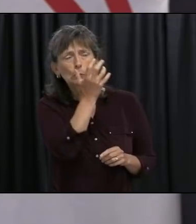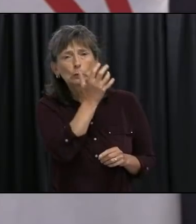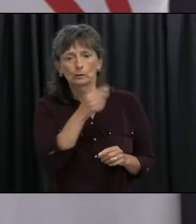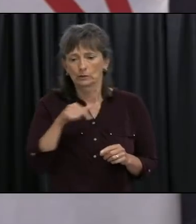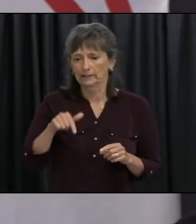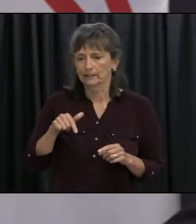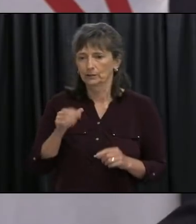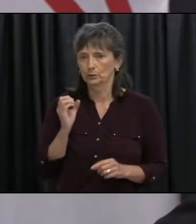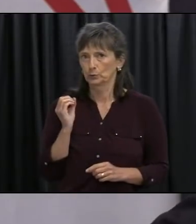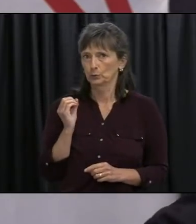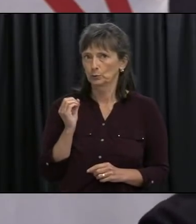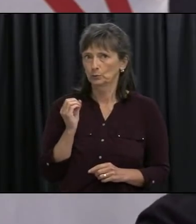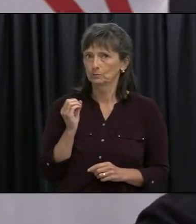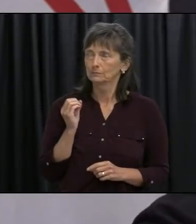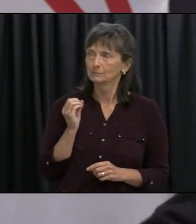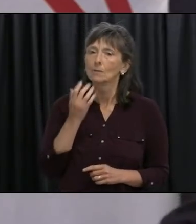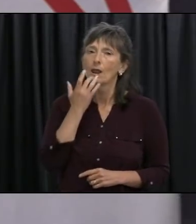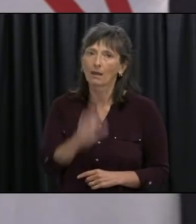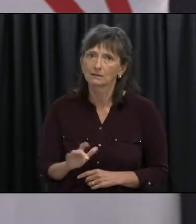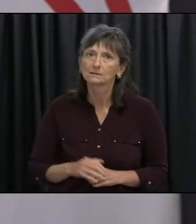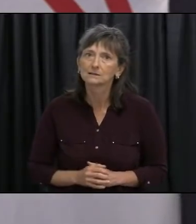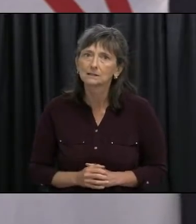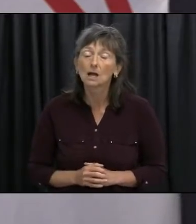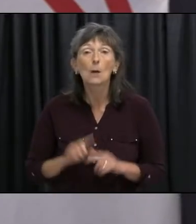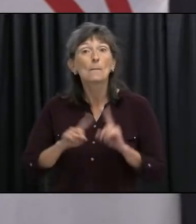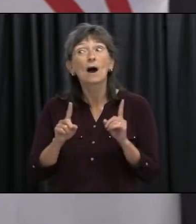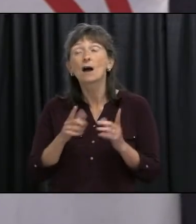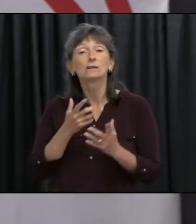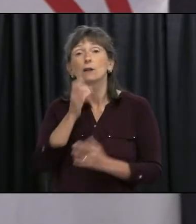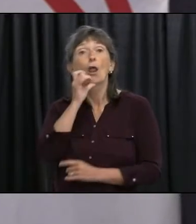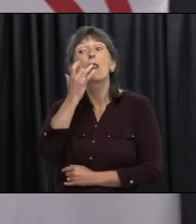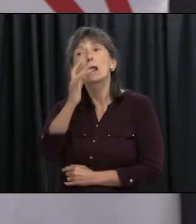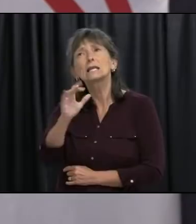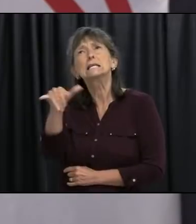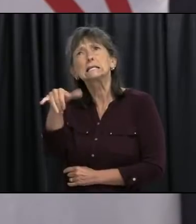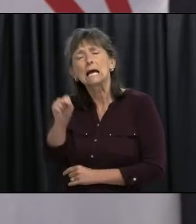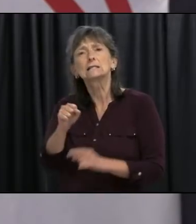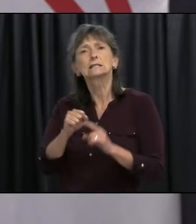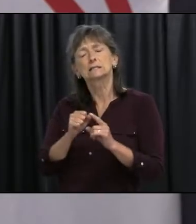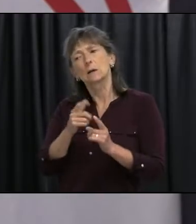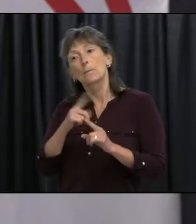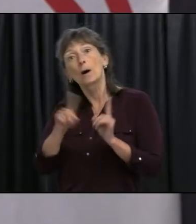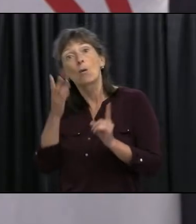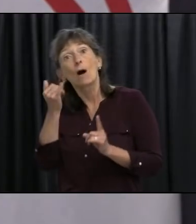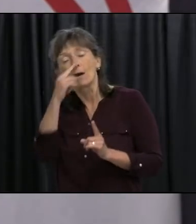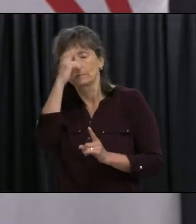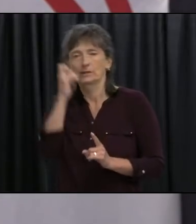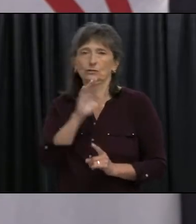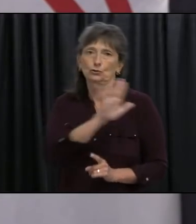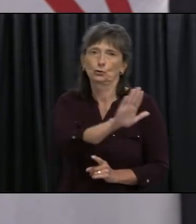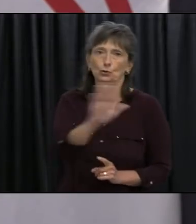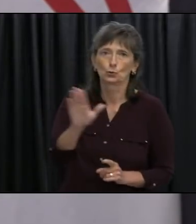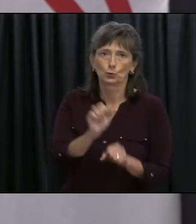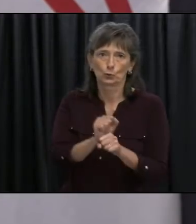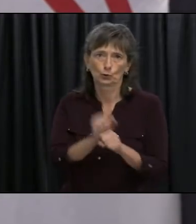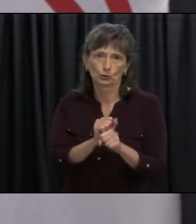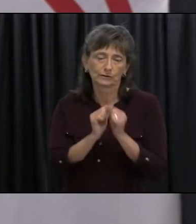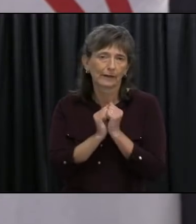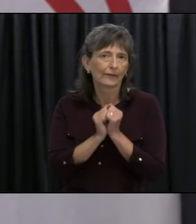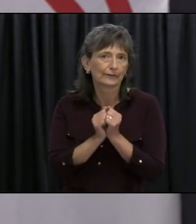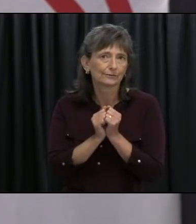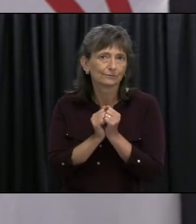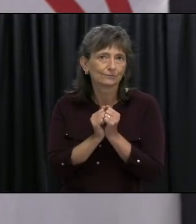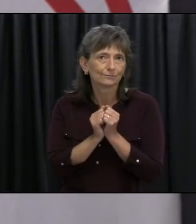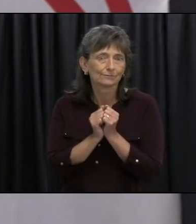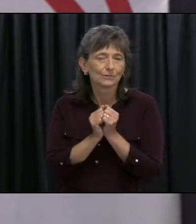are fortunate to be in this position, but not by chance. We're fortunate that we're here because of the efforts of Newfoundlanders and Labradorians. And once